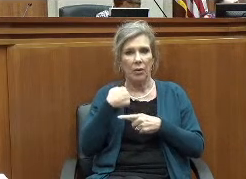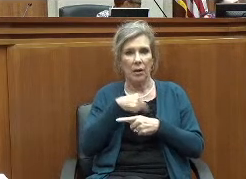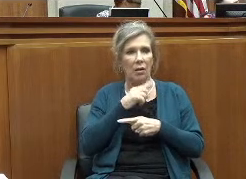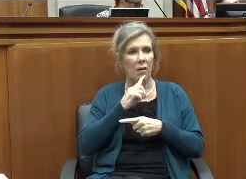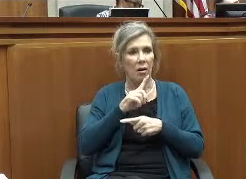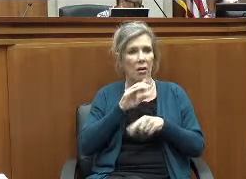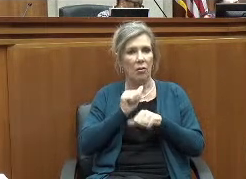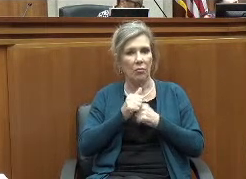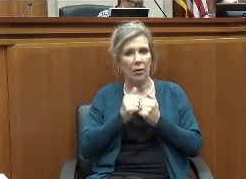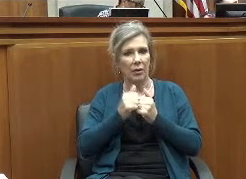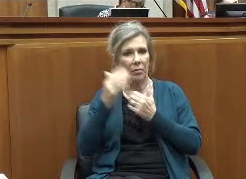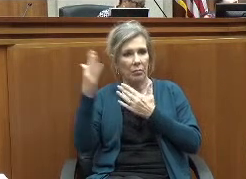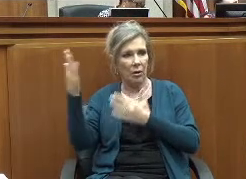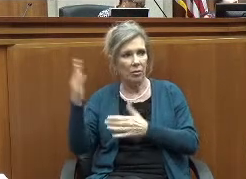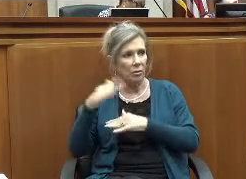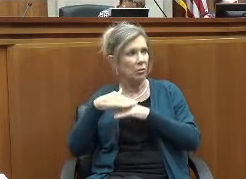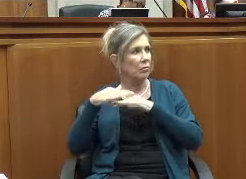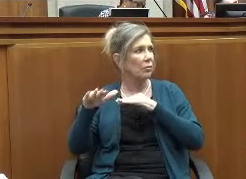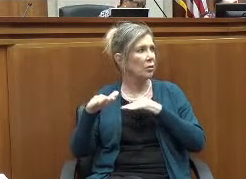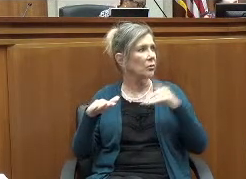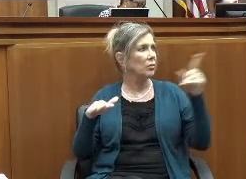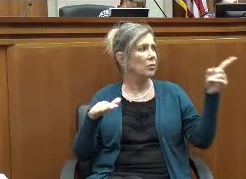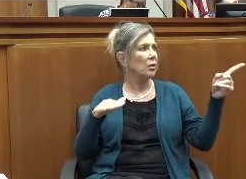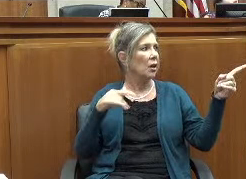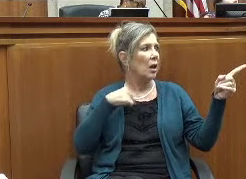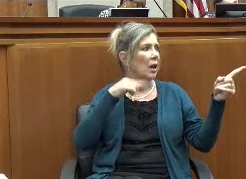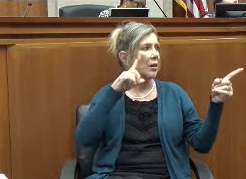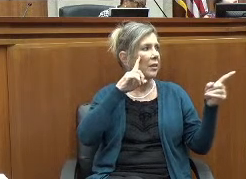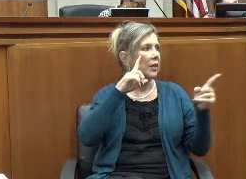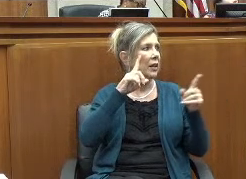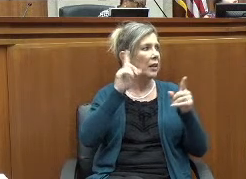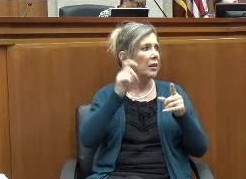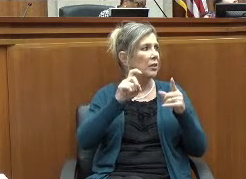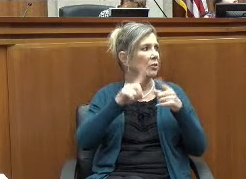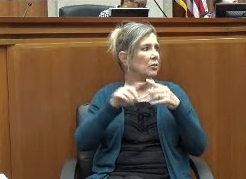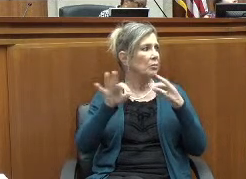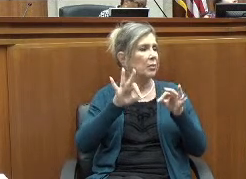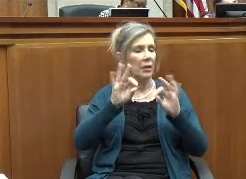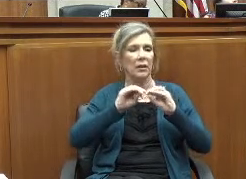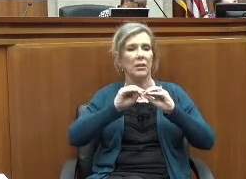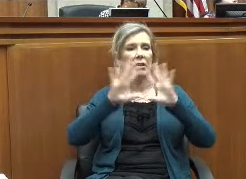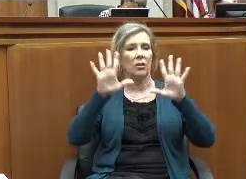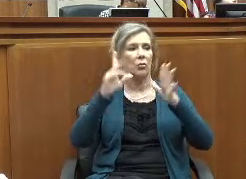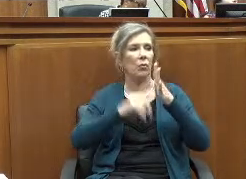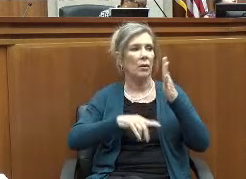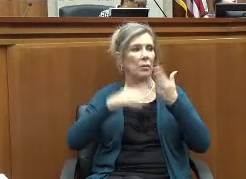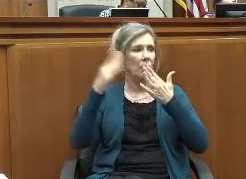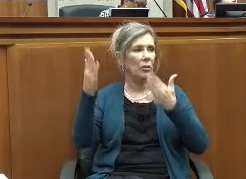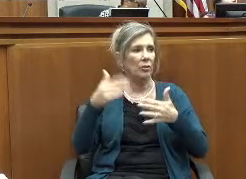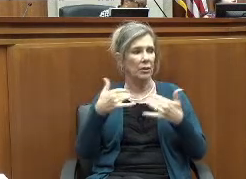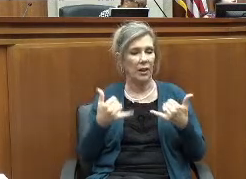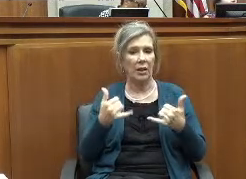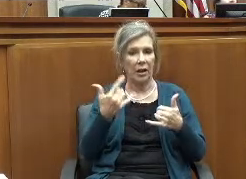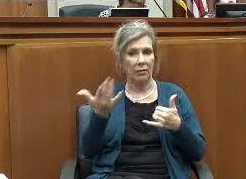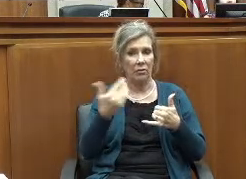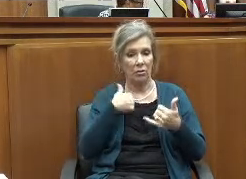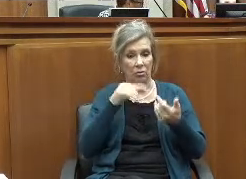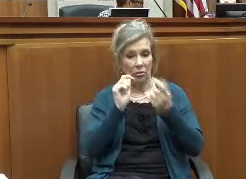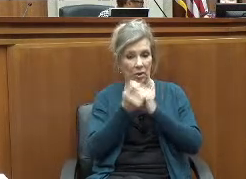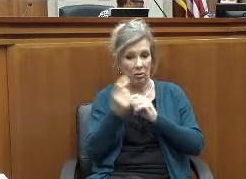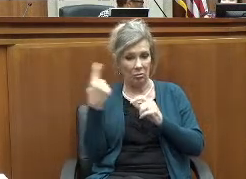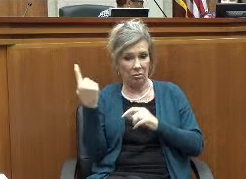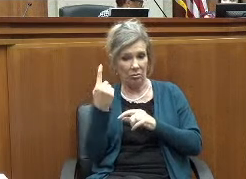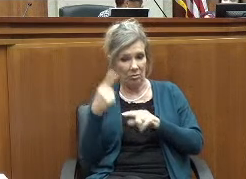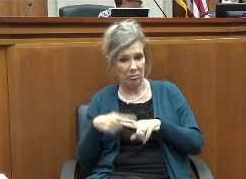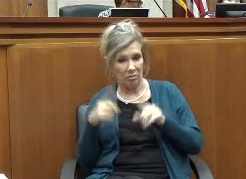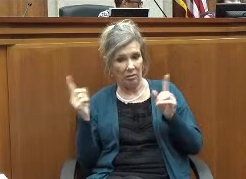proceeding forward with this I current think I review. need clarification on what the motion is now. Like, have you reverted to something different? I think she meant